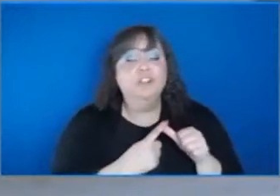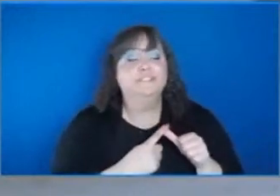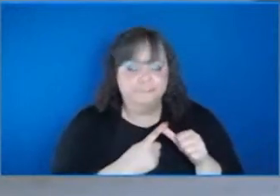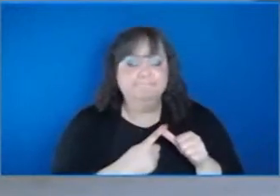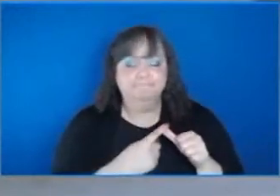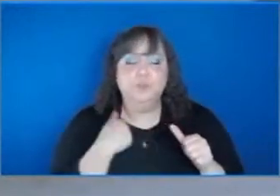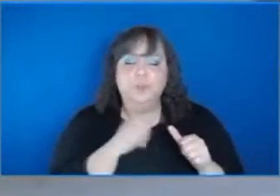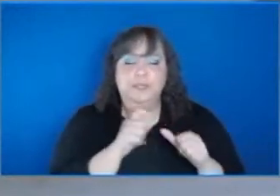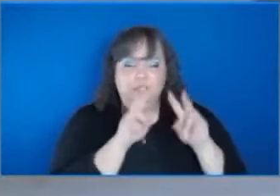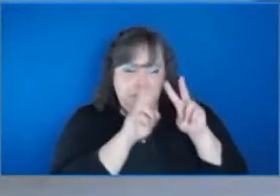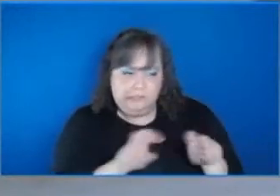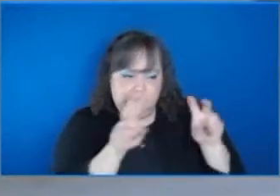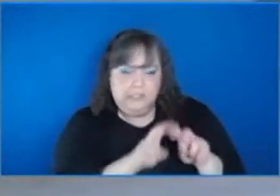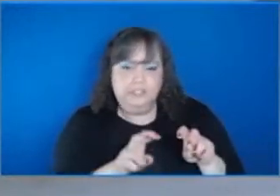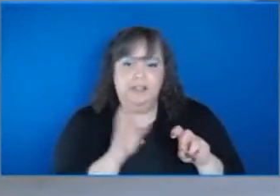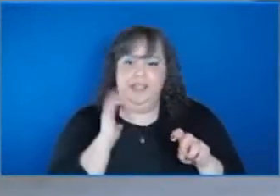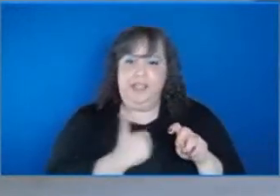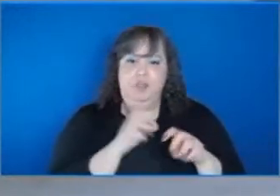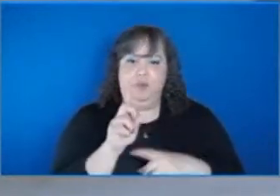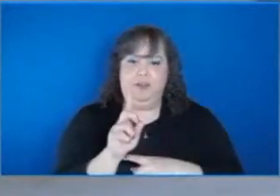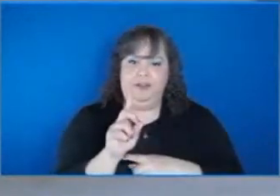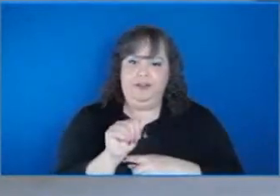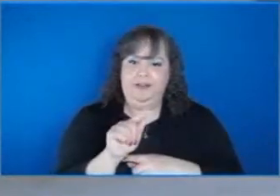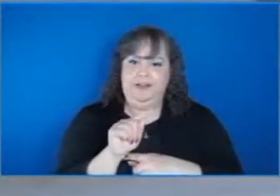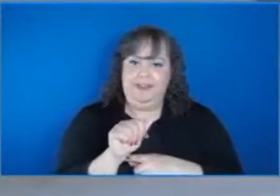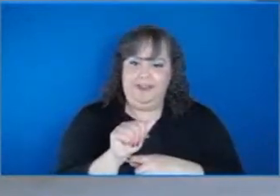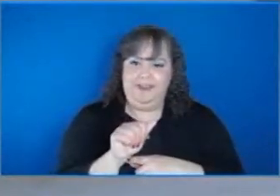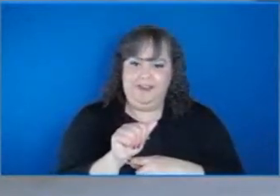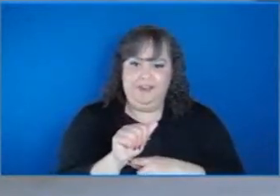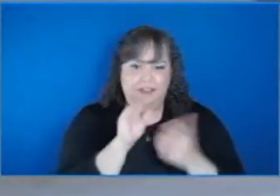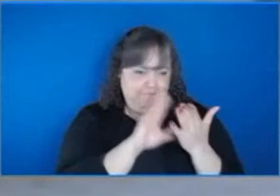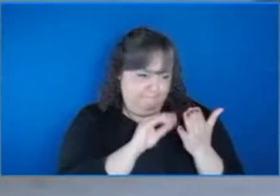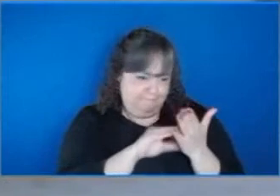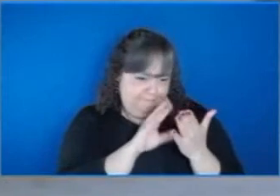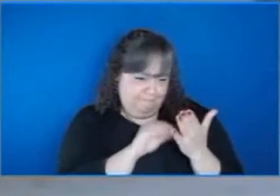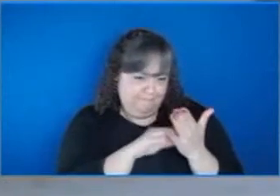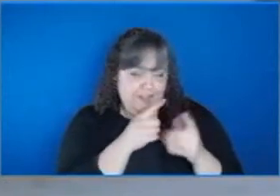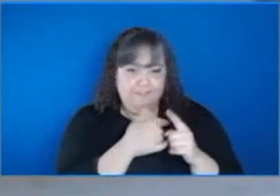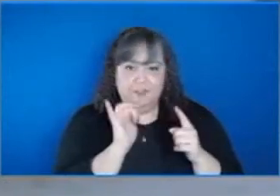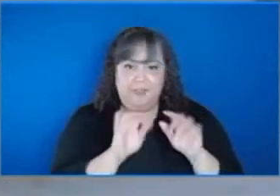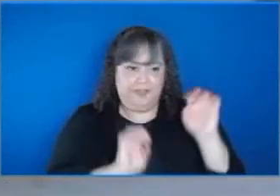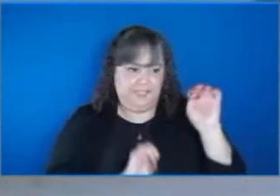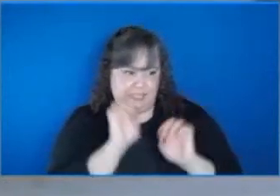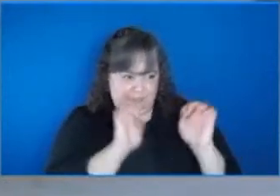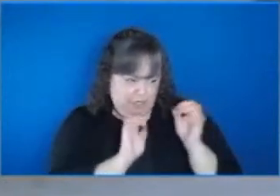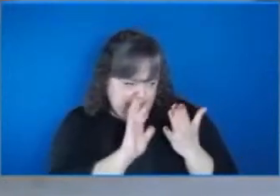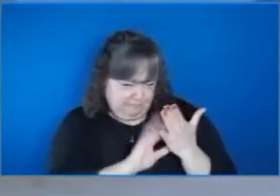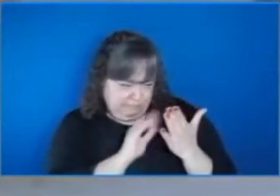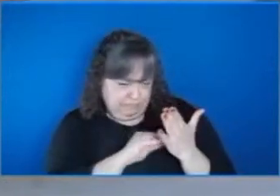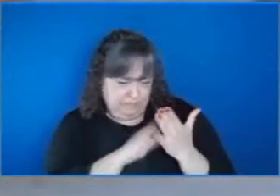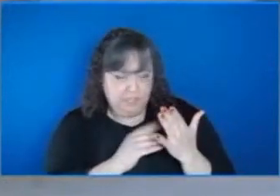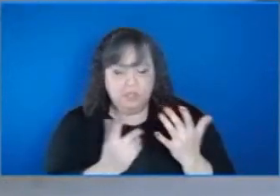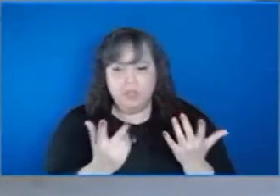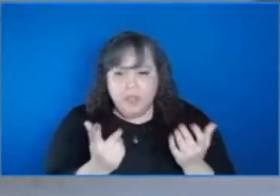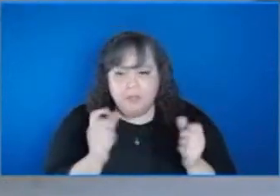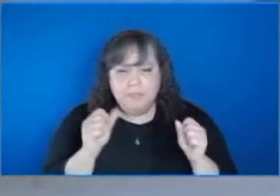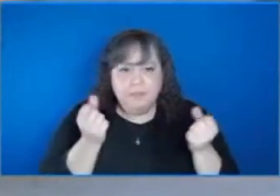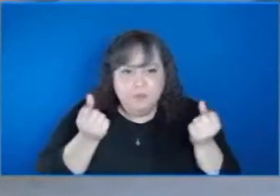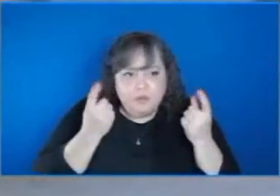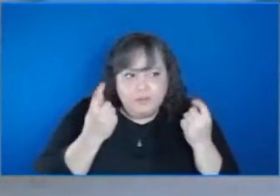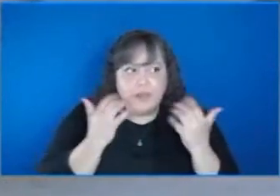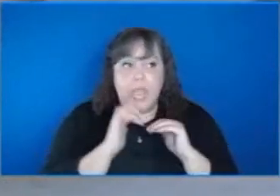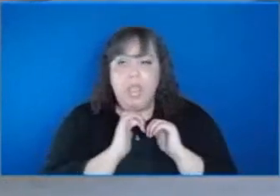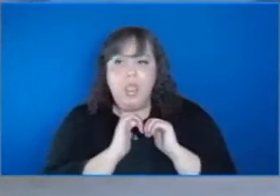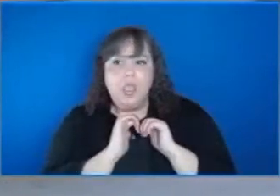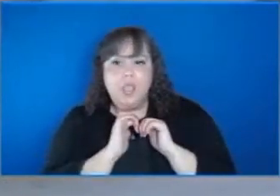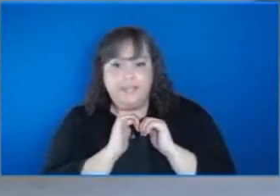the data. We really need to learn from this experiment. We need to learn and understand, number one, how well the